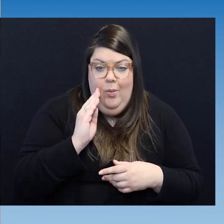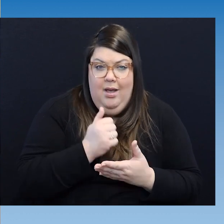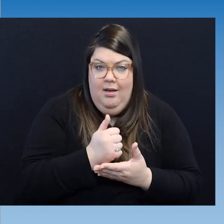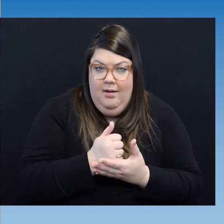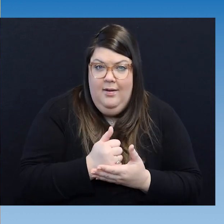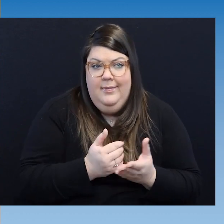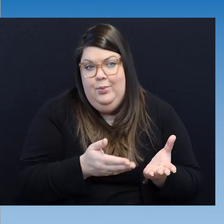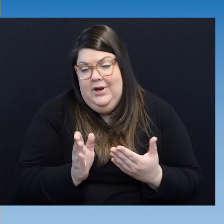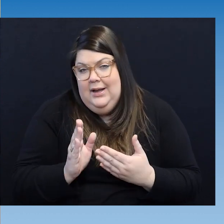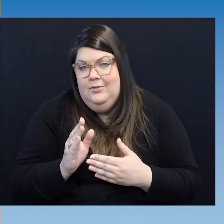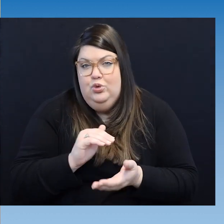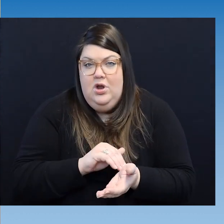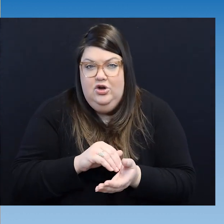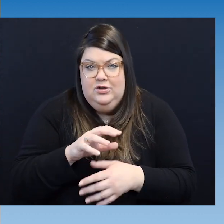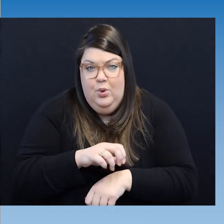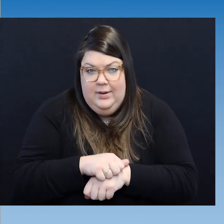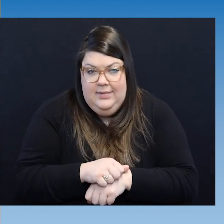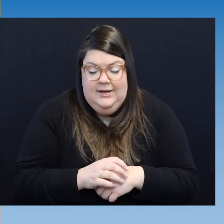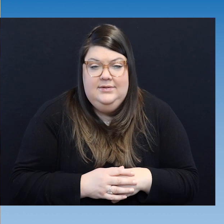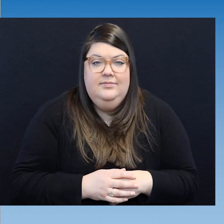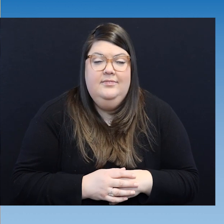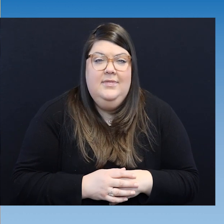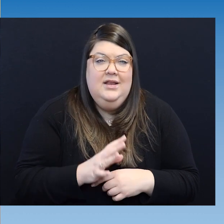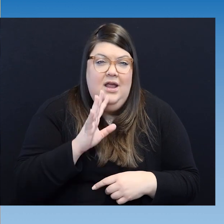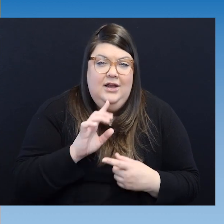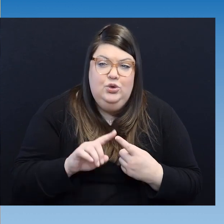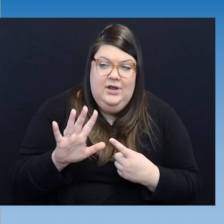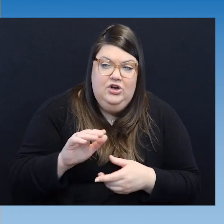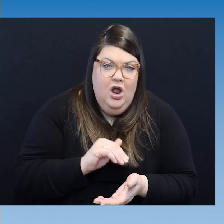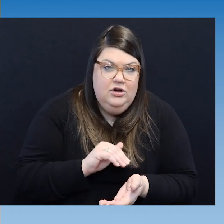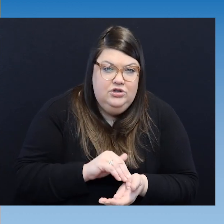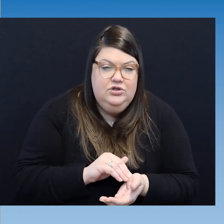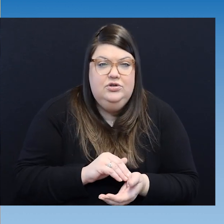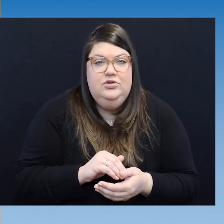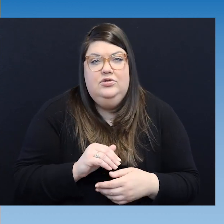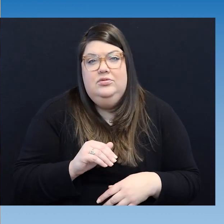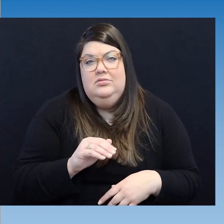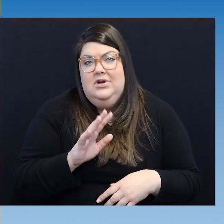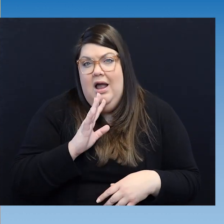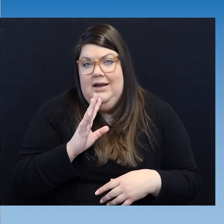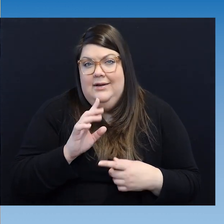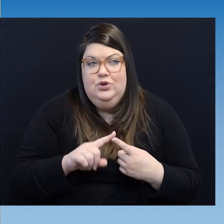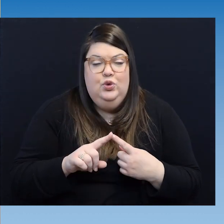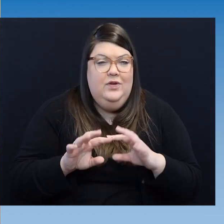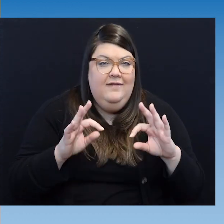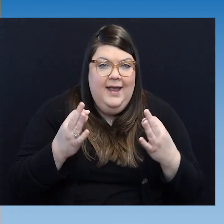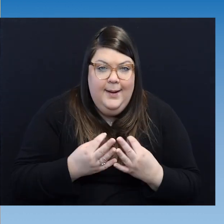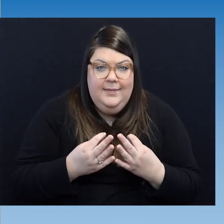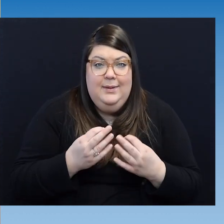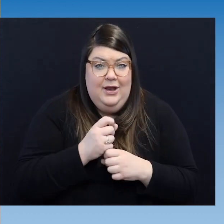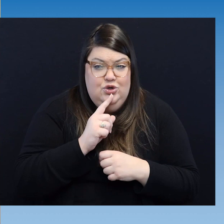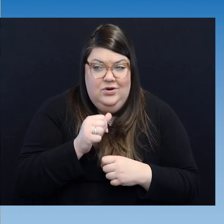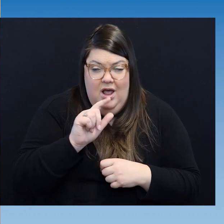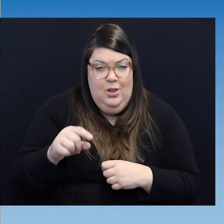to doctor's appointments and talking to their doctors and talking to them and talking to their family and making sure that they're not